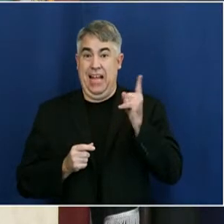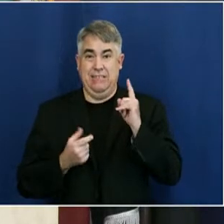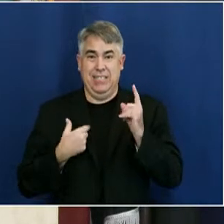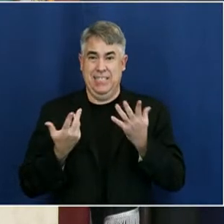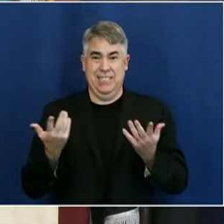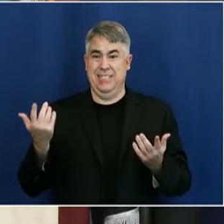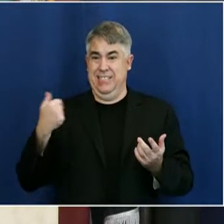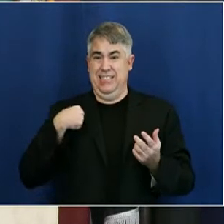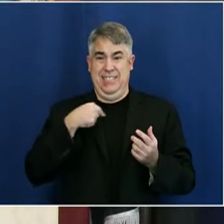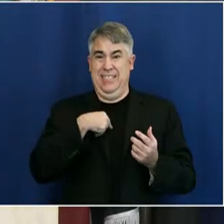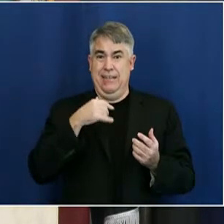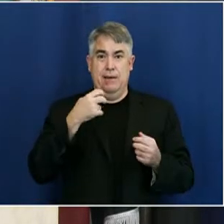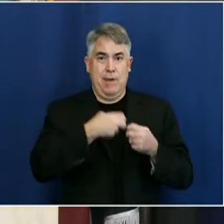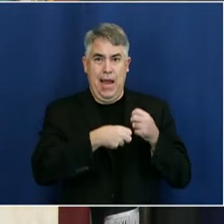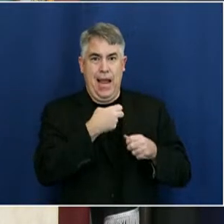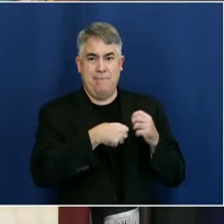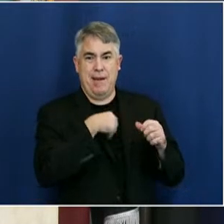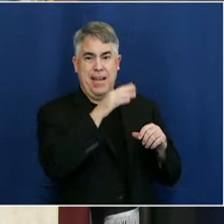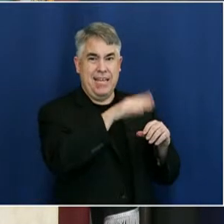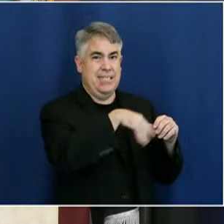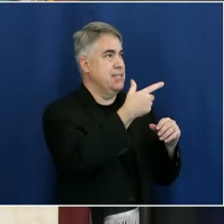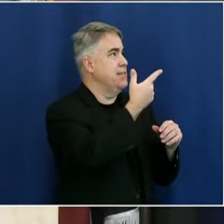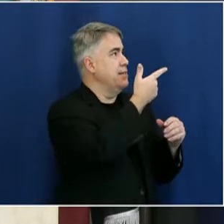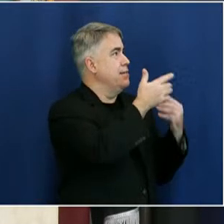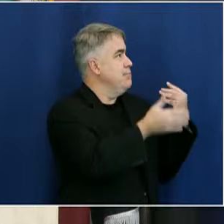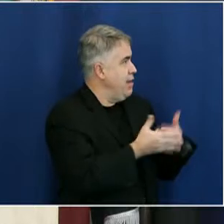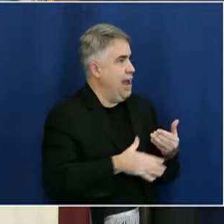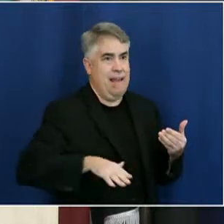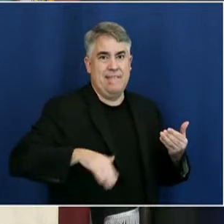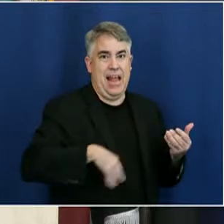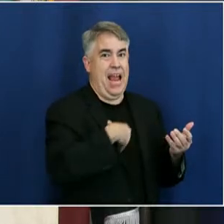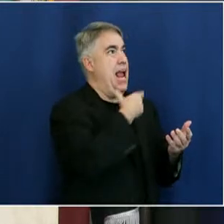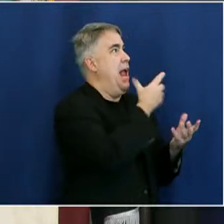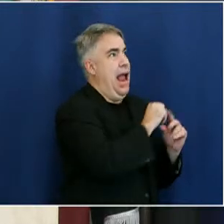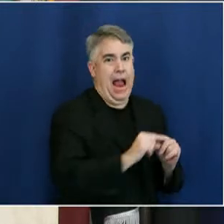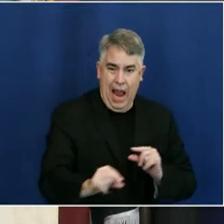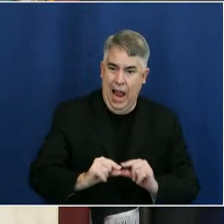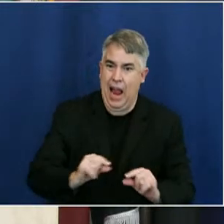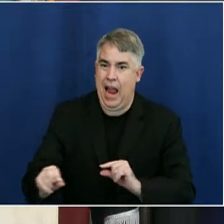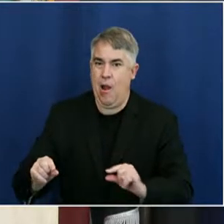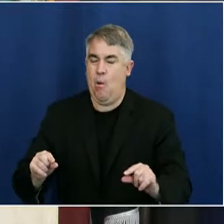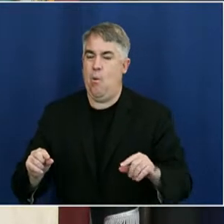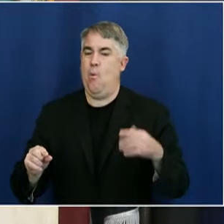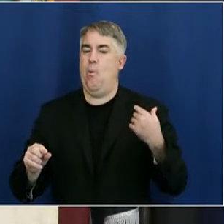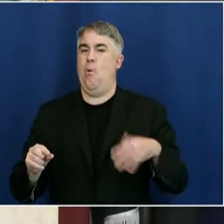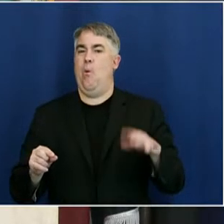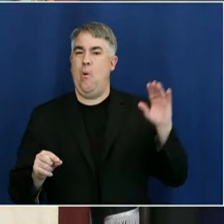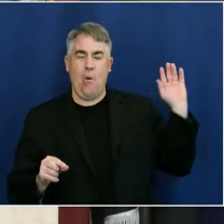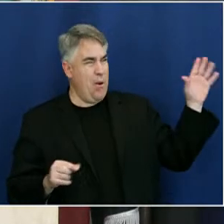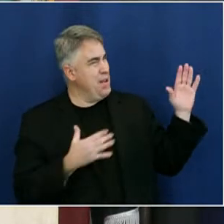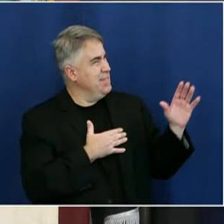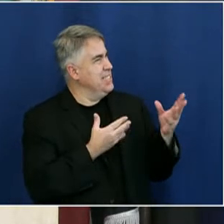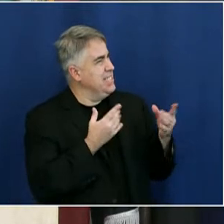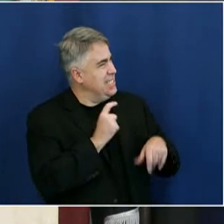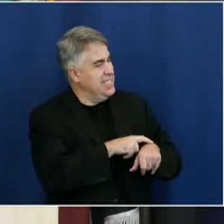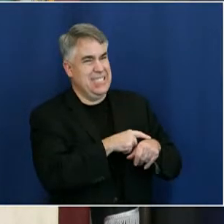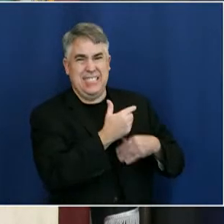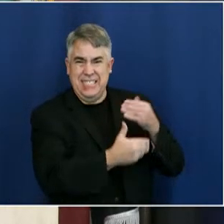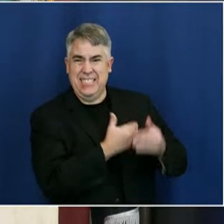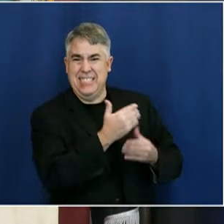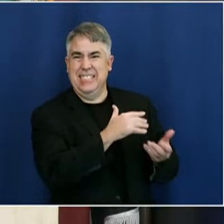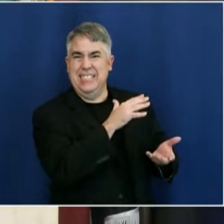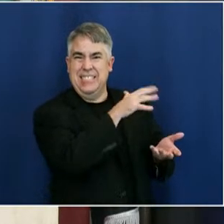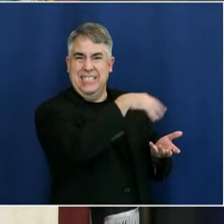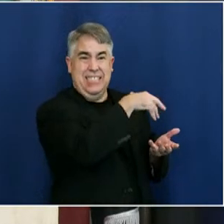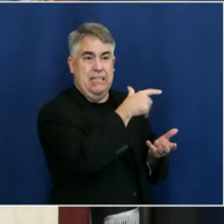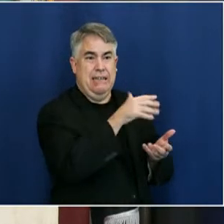some of that did arrive, last week we literally begged, borrowed, and stole vaccines to keep as much of our system and structure in